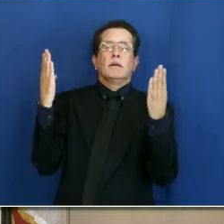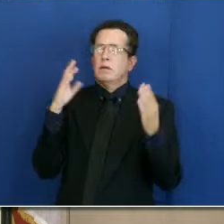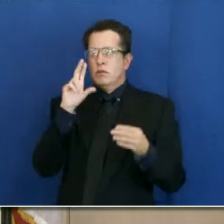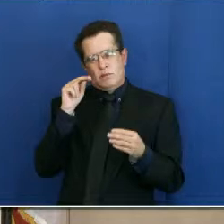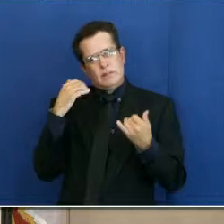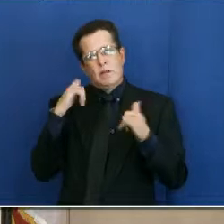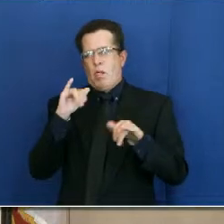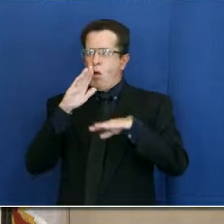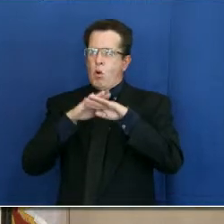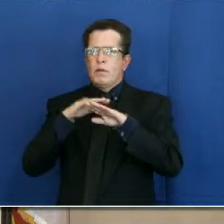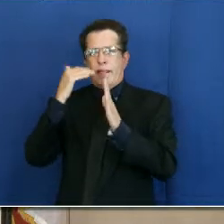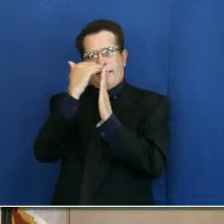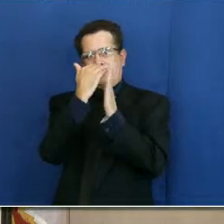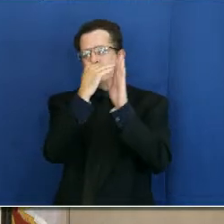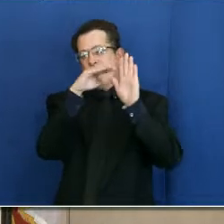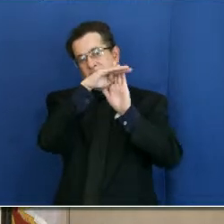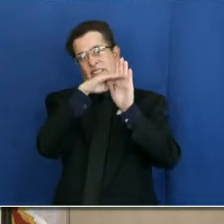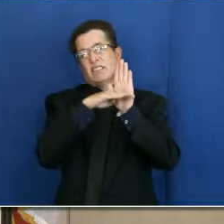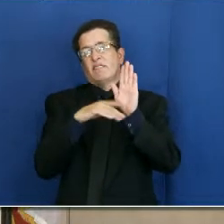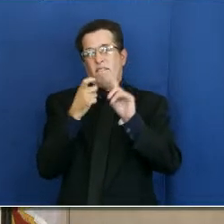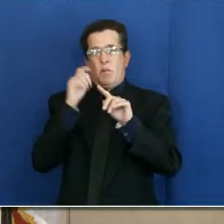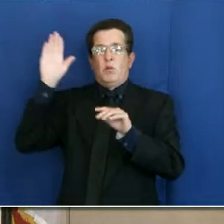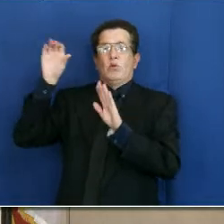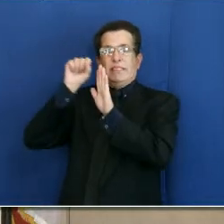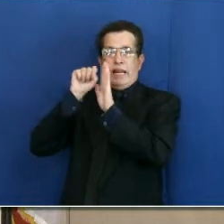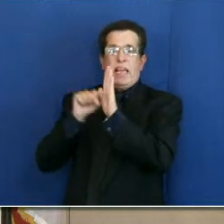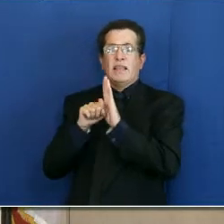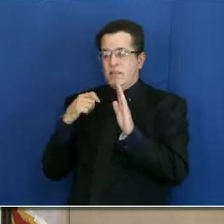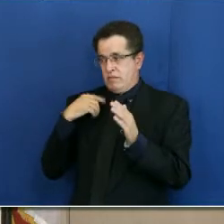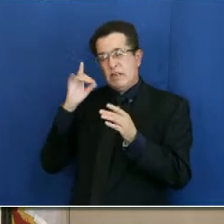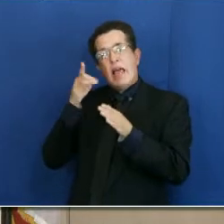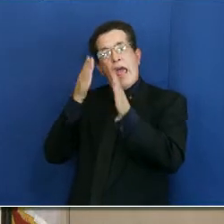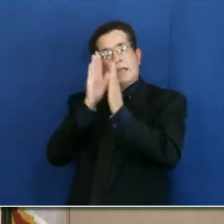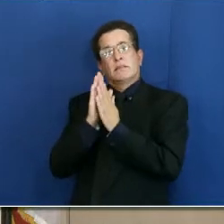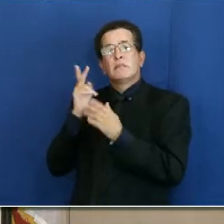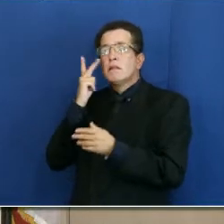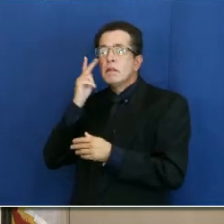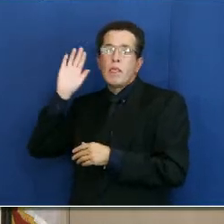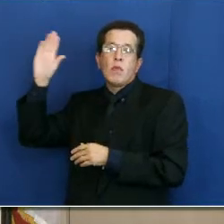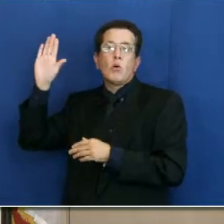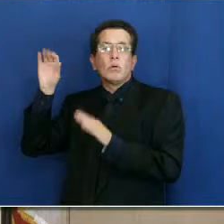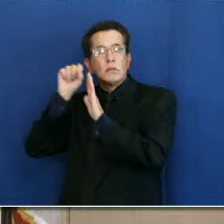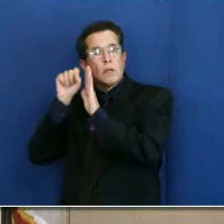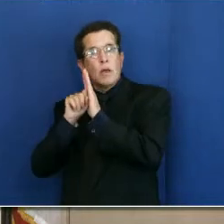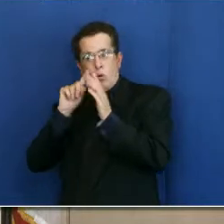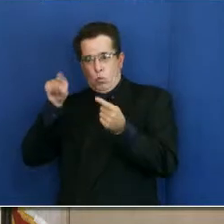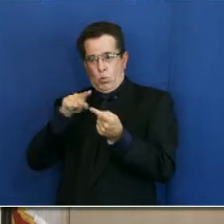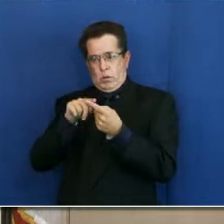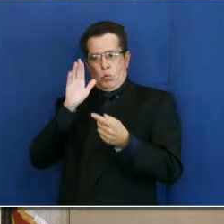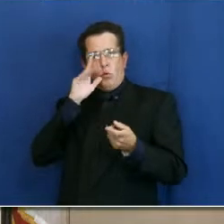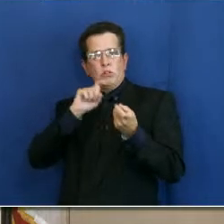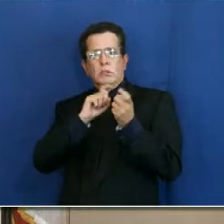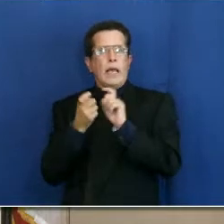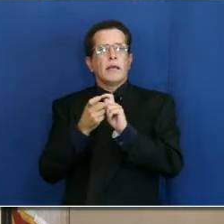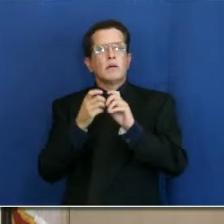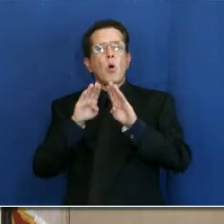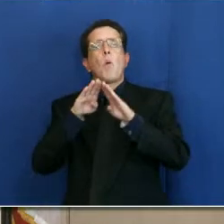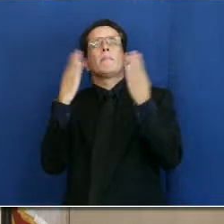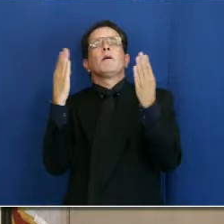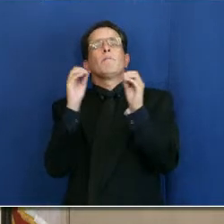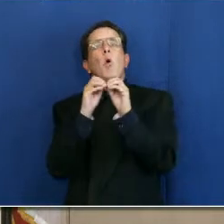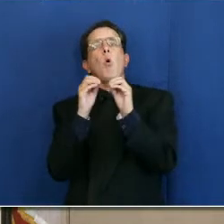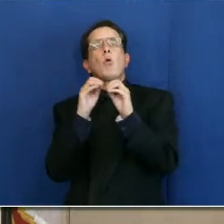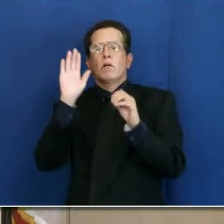We've asked the state for additional information and clarity about when they might consider changing those restrictions or lifting those